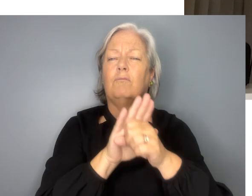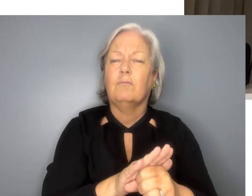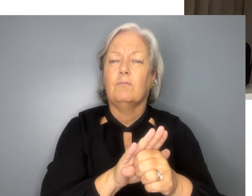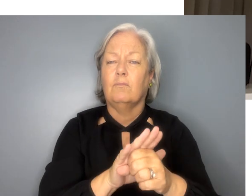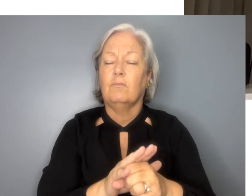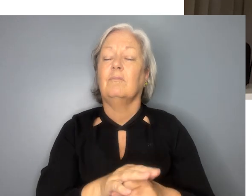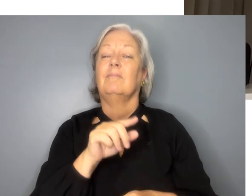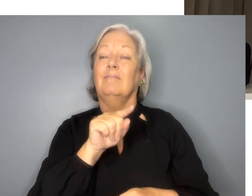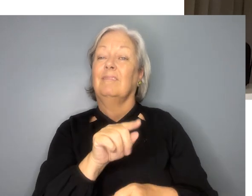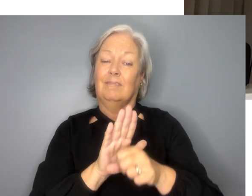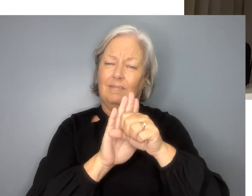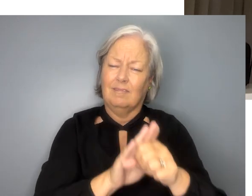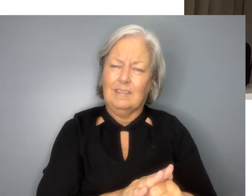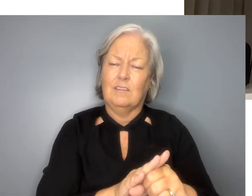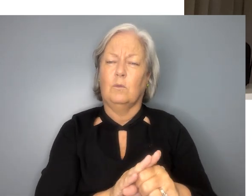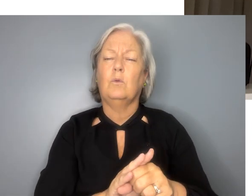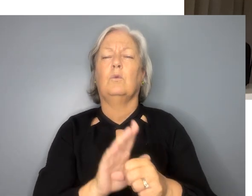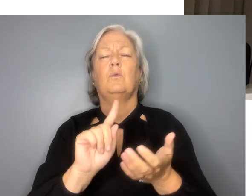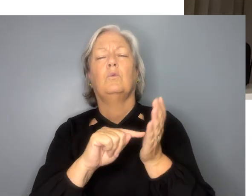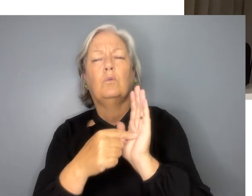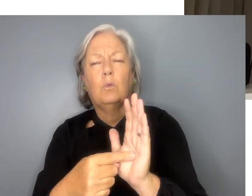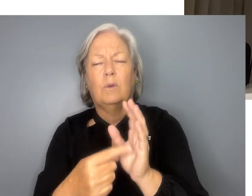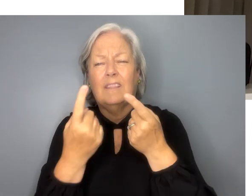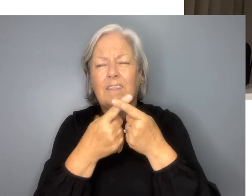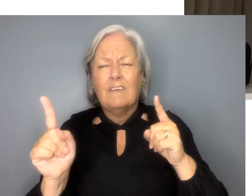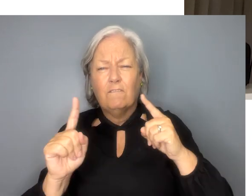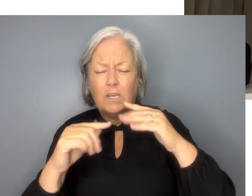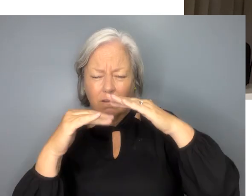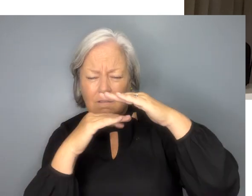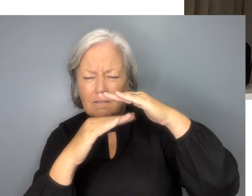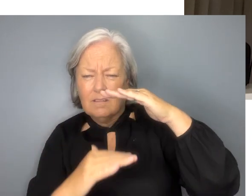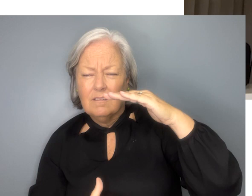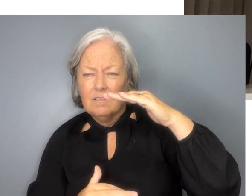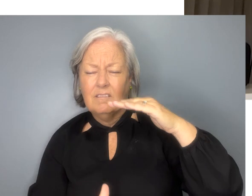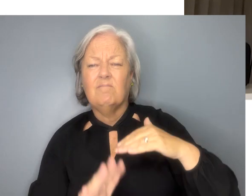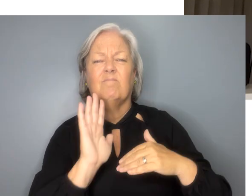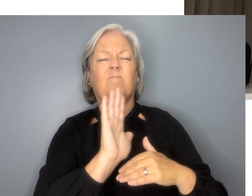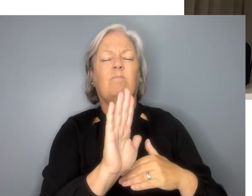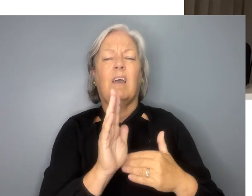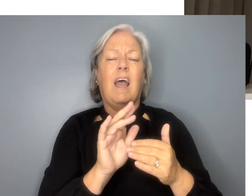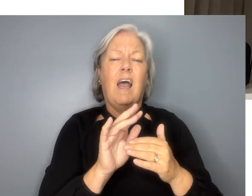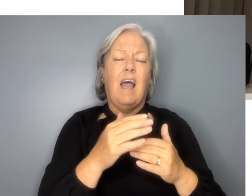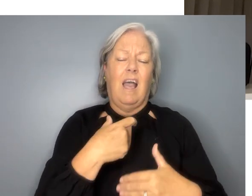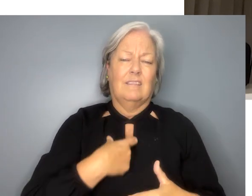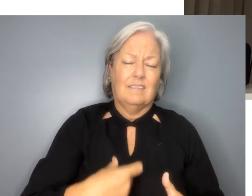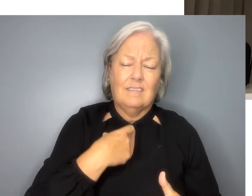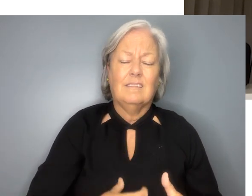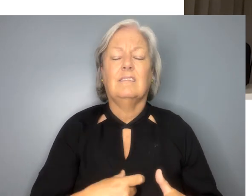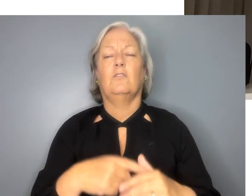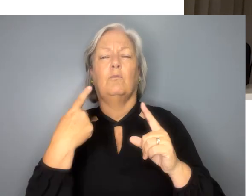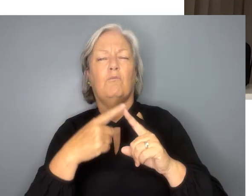Intersectional discrimination recognises the multidimensional layers of identities, statuses and life